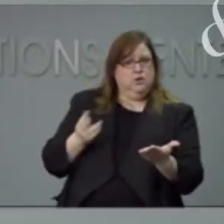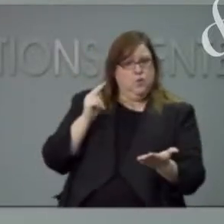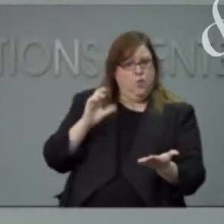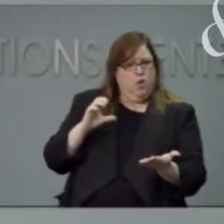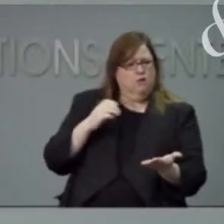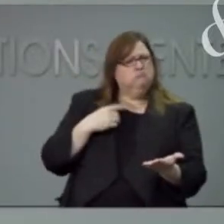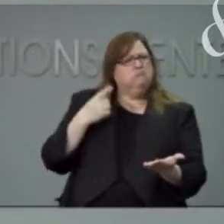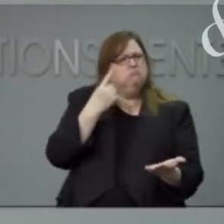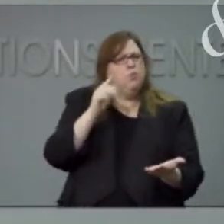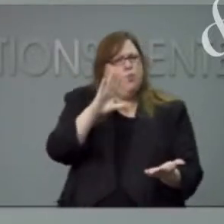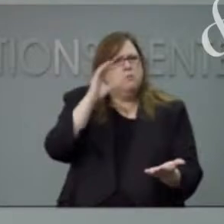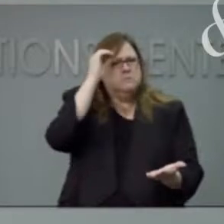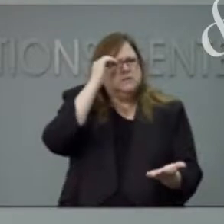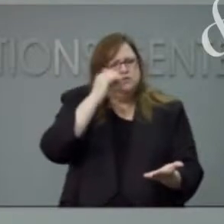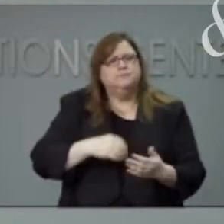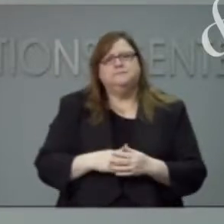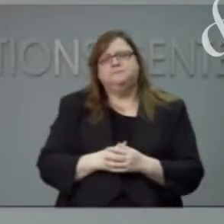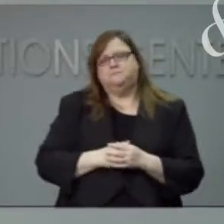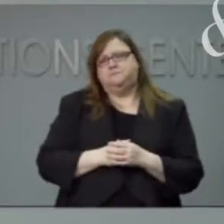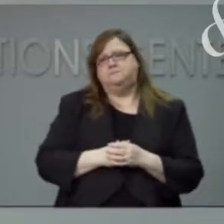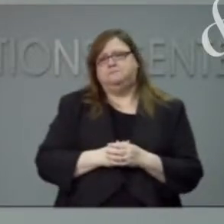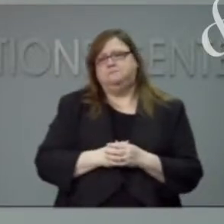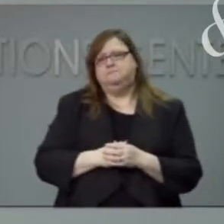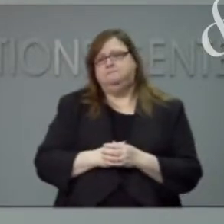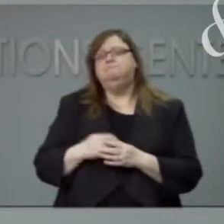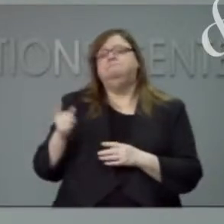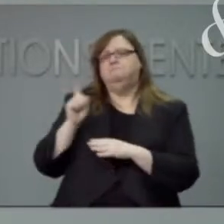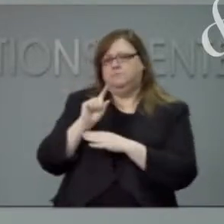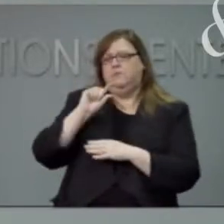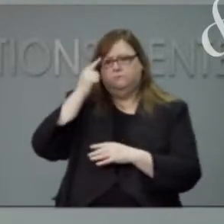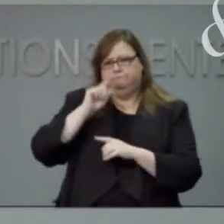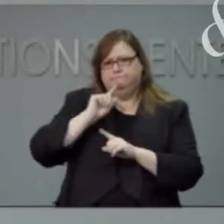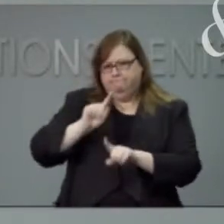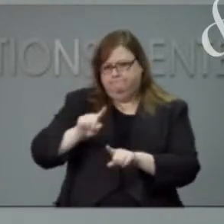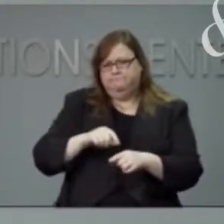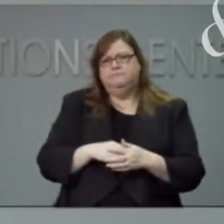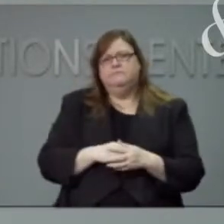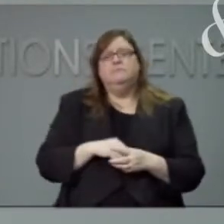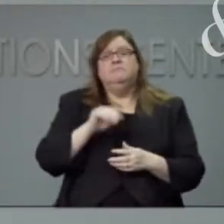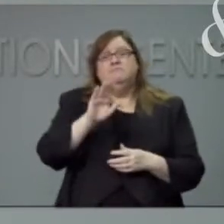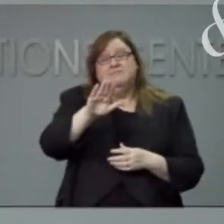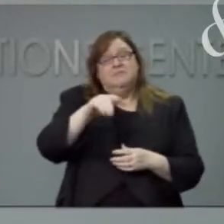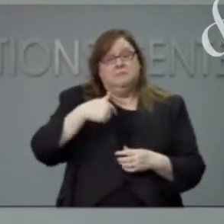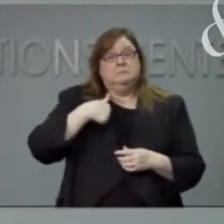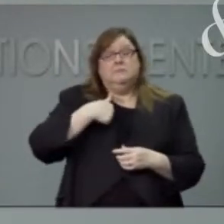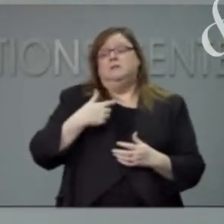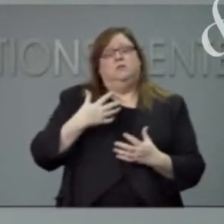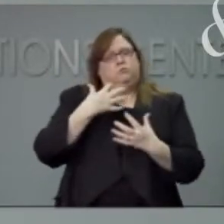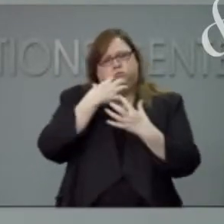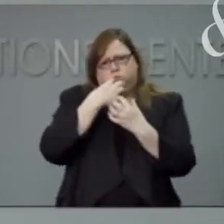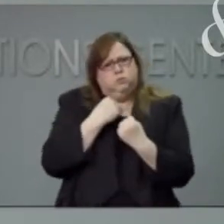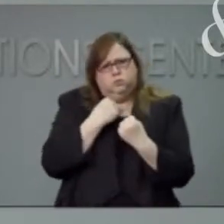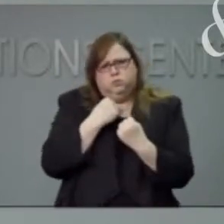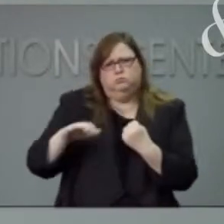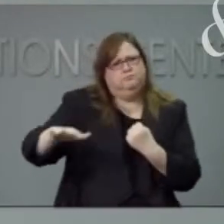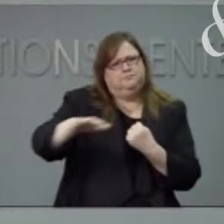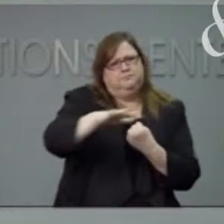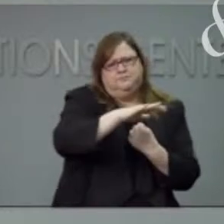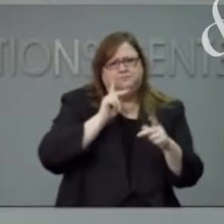I care about the people of North Carolina, and I feel a responsibility for their health and